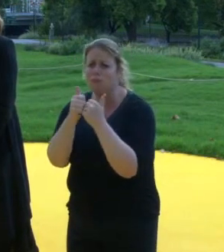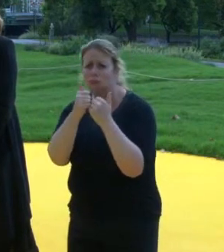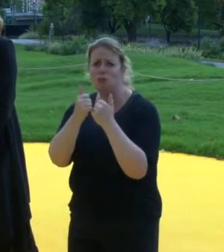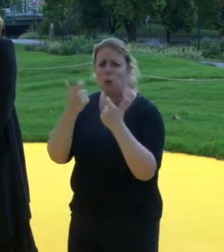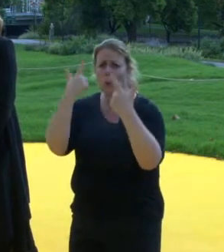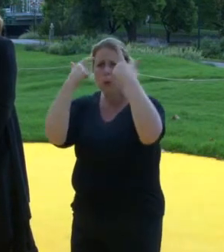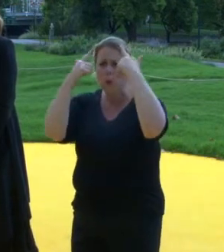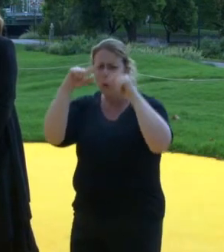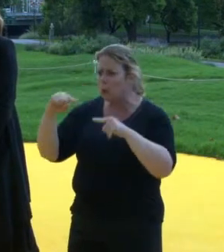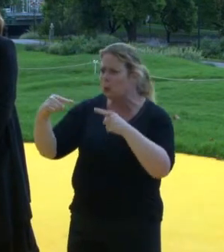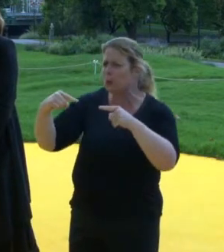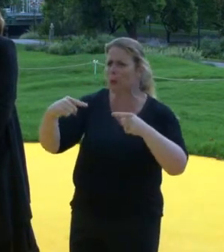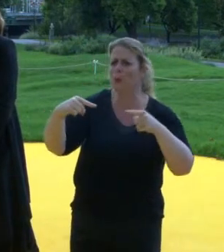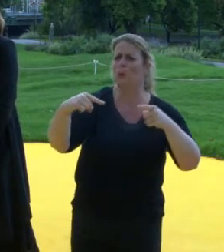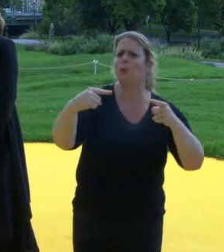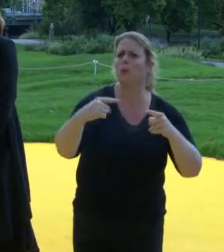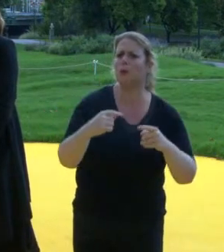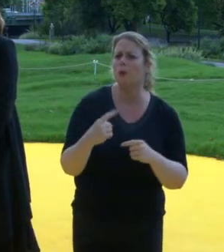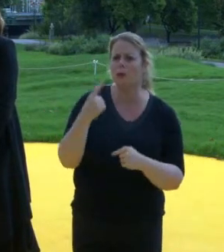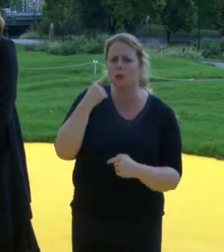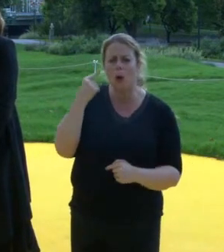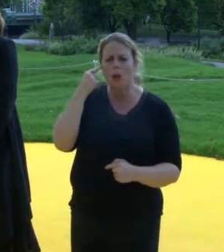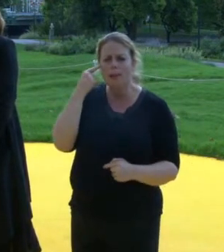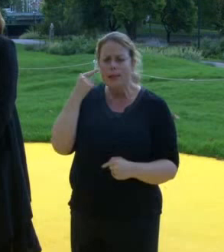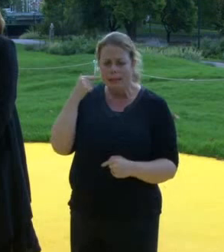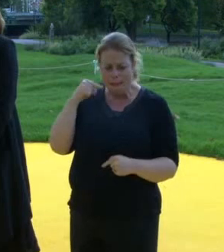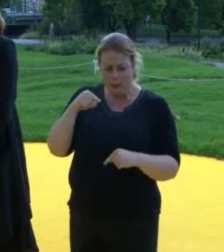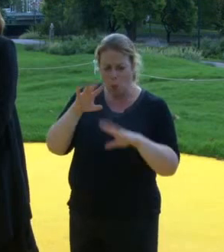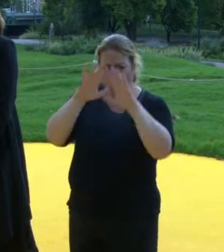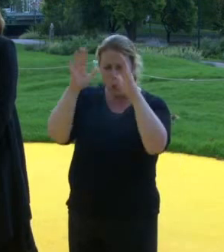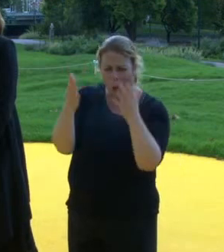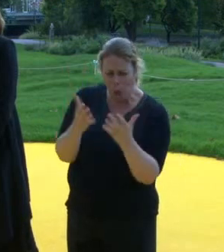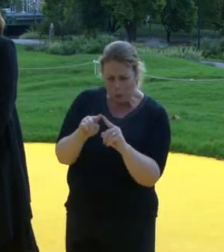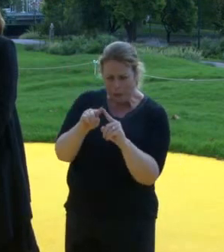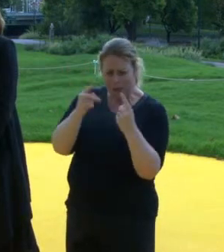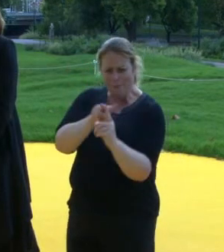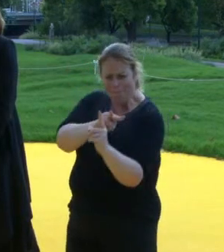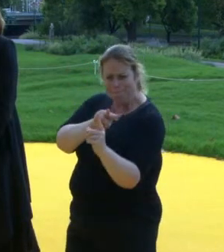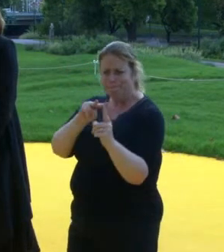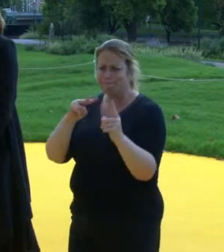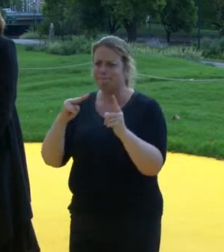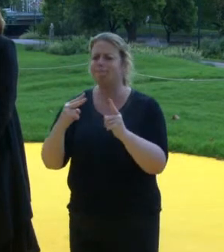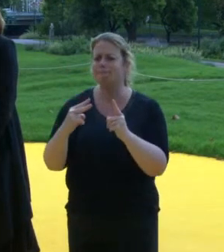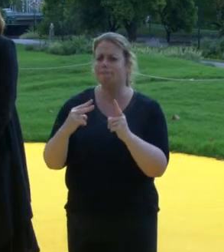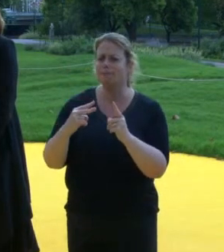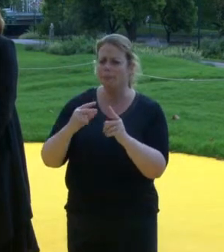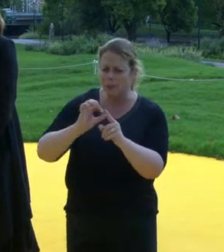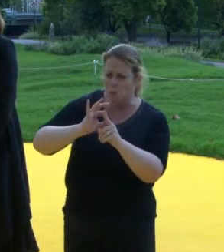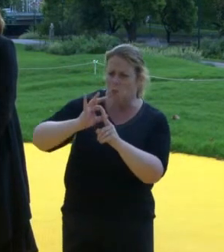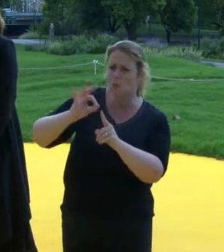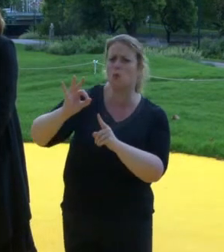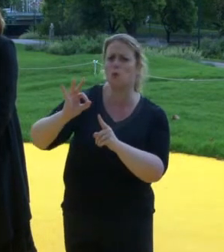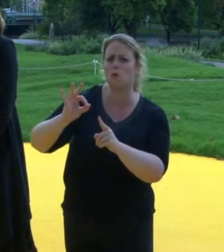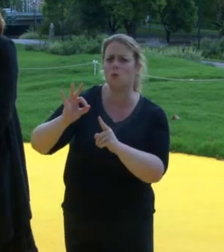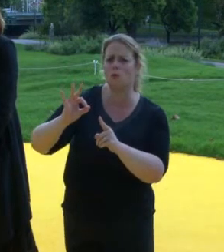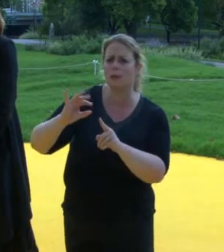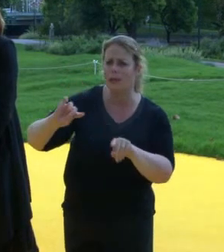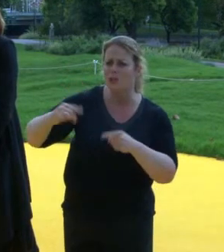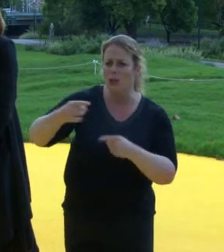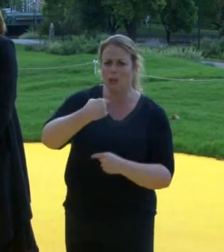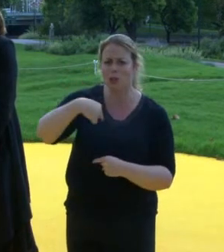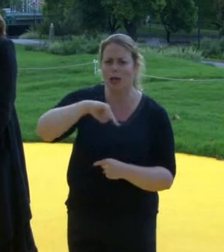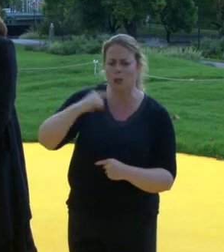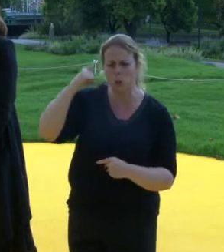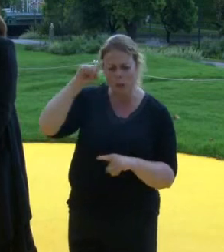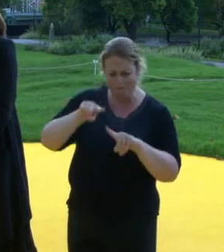challenge and they make us try and think of the world in a different way, in a richer way and in a better way. They push us to places we wouldn't